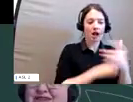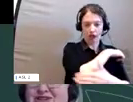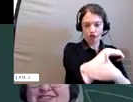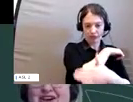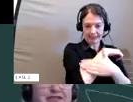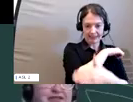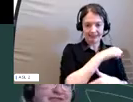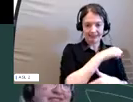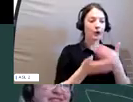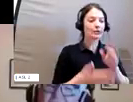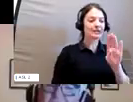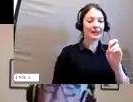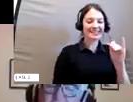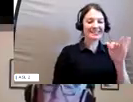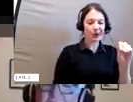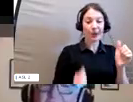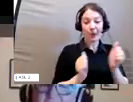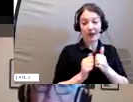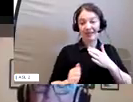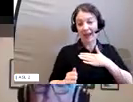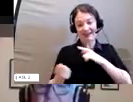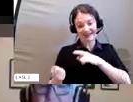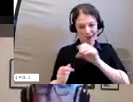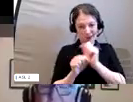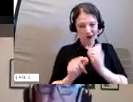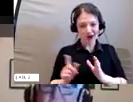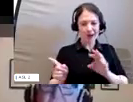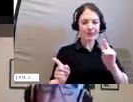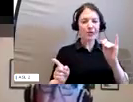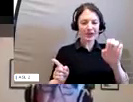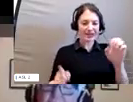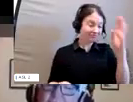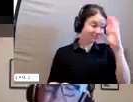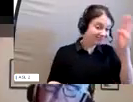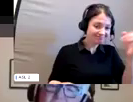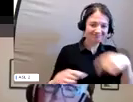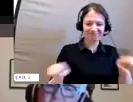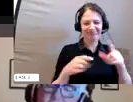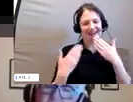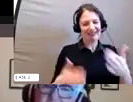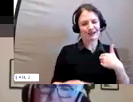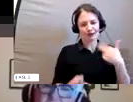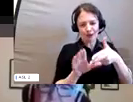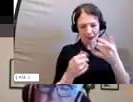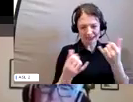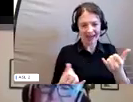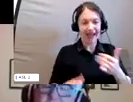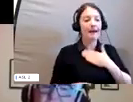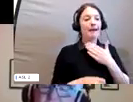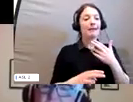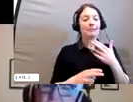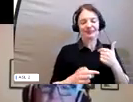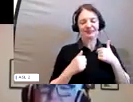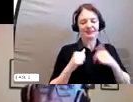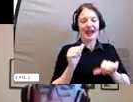Marie, do you want to introduce yourself? Yeah, hello everyone. Thanks for having us with you. My name's Associate Professor Marie